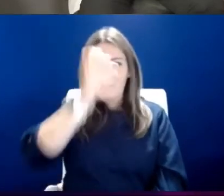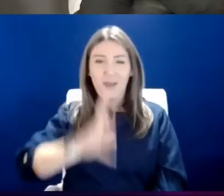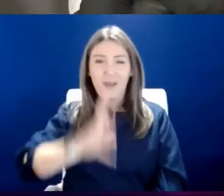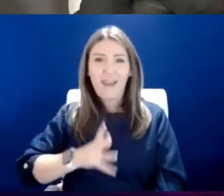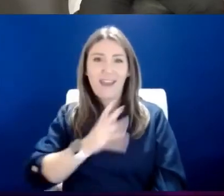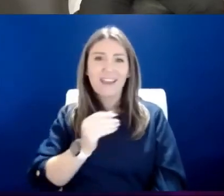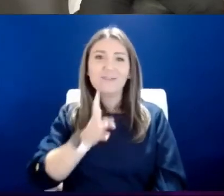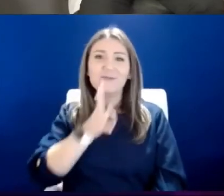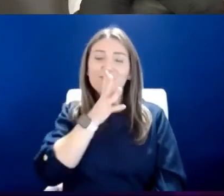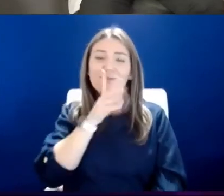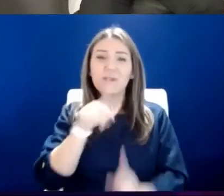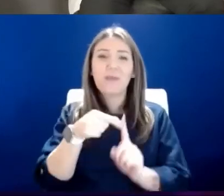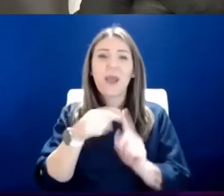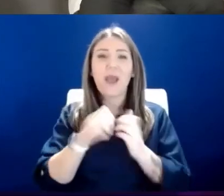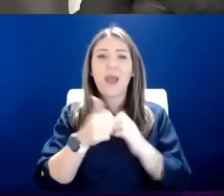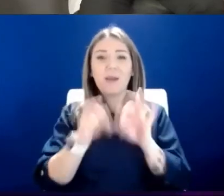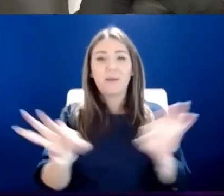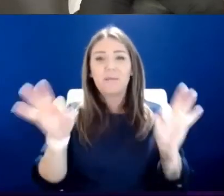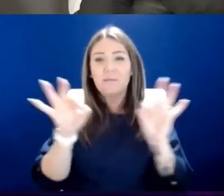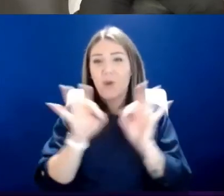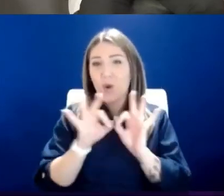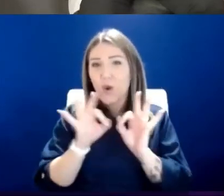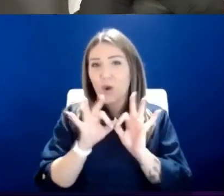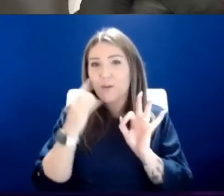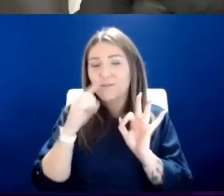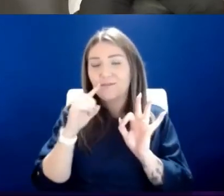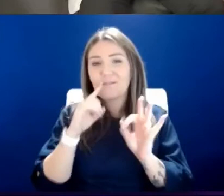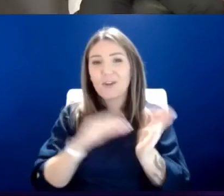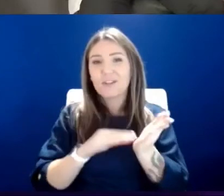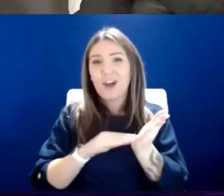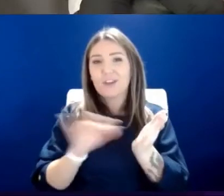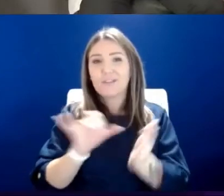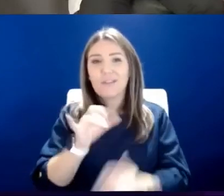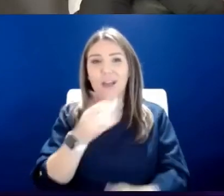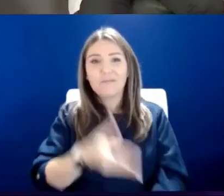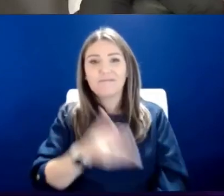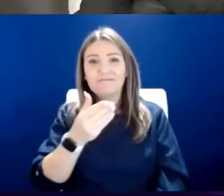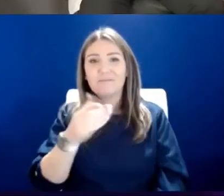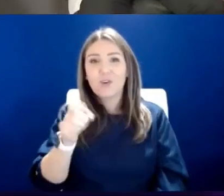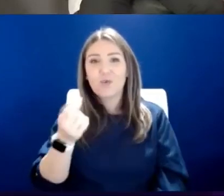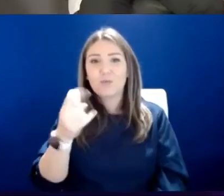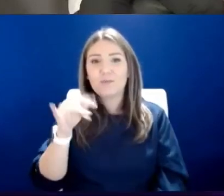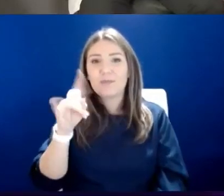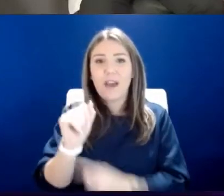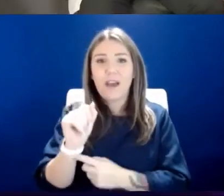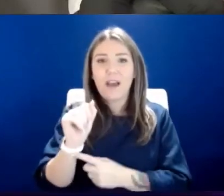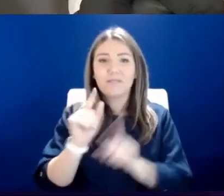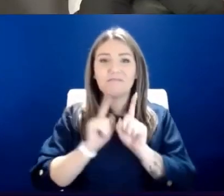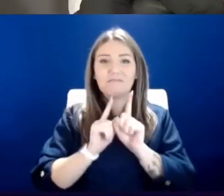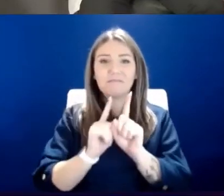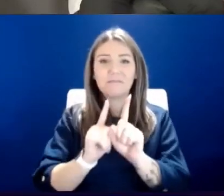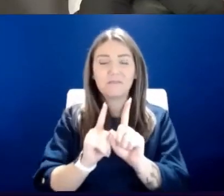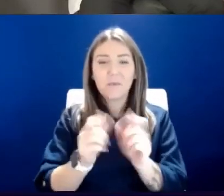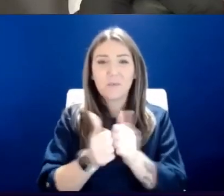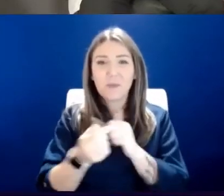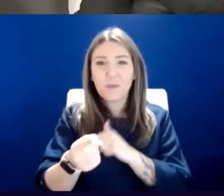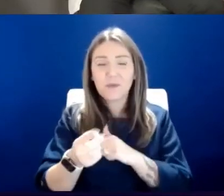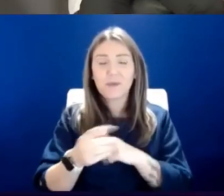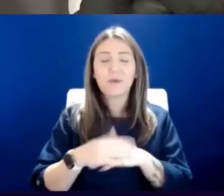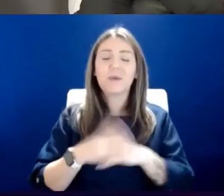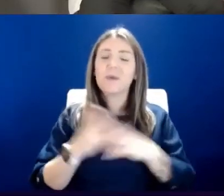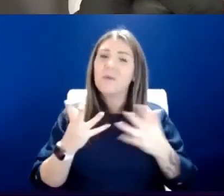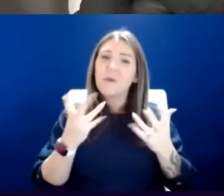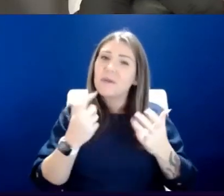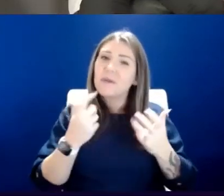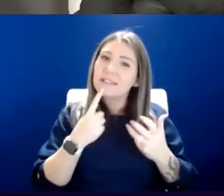how important it was to have a doctor like Dr. Gupta to walk beside you on your journey. What do you want to say about that,